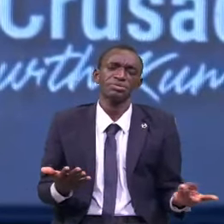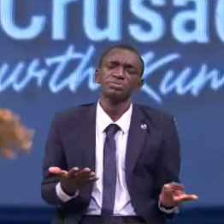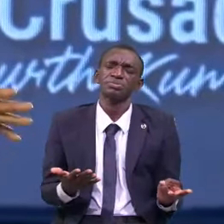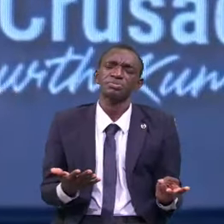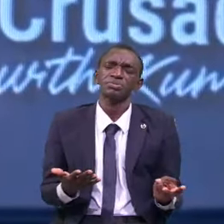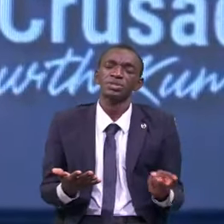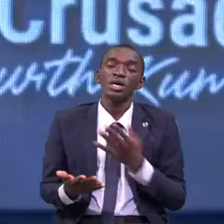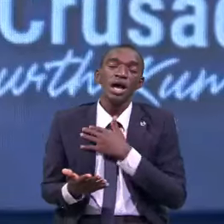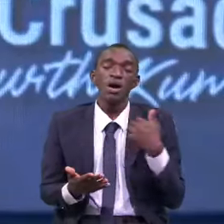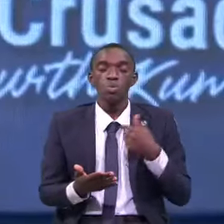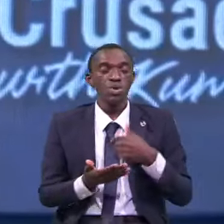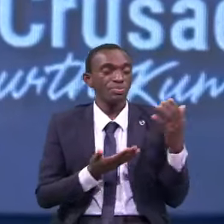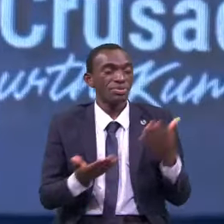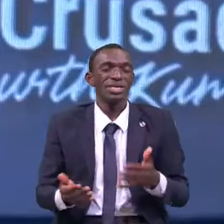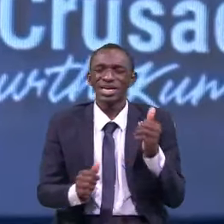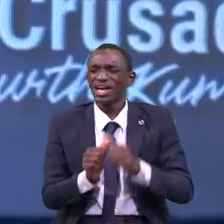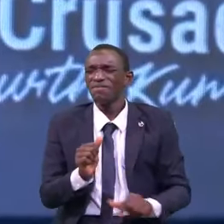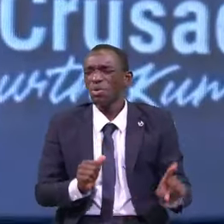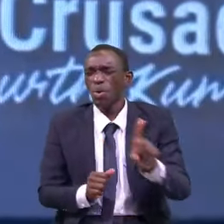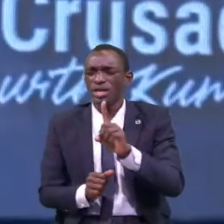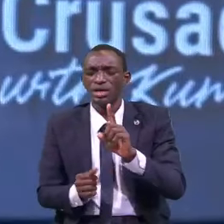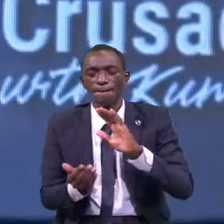And we'll bring everyone before you right now.